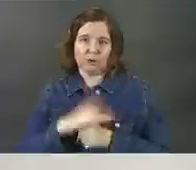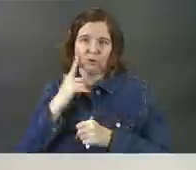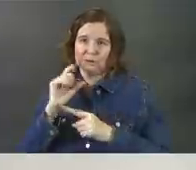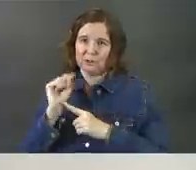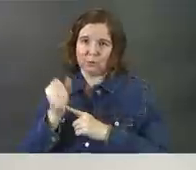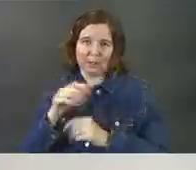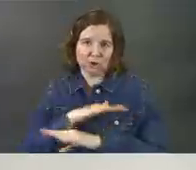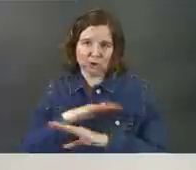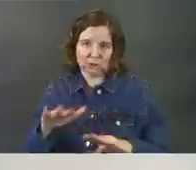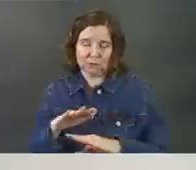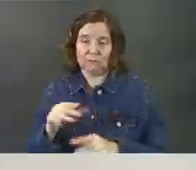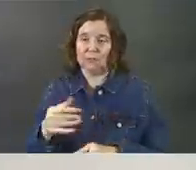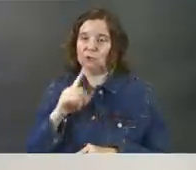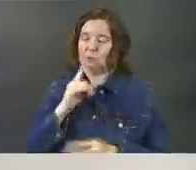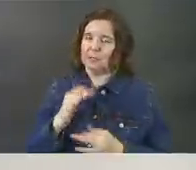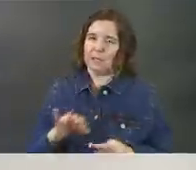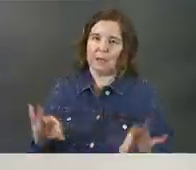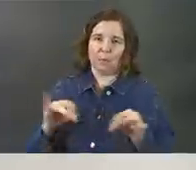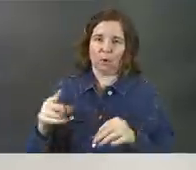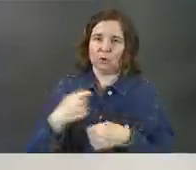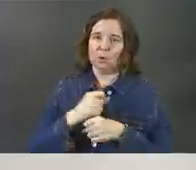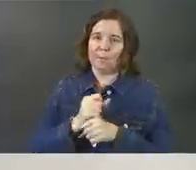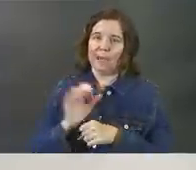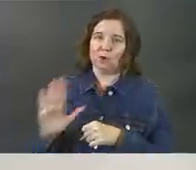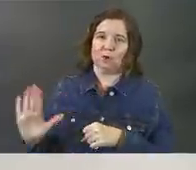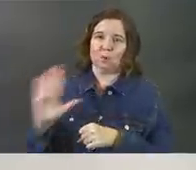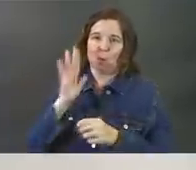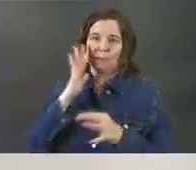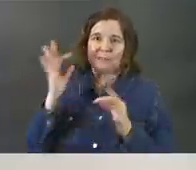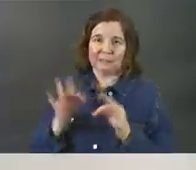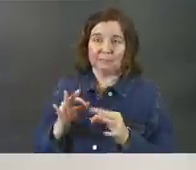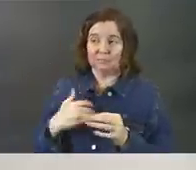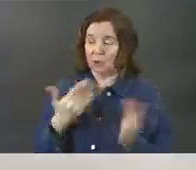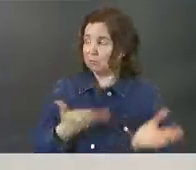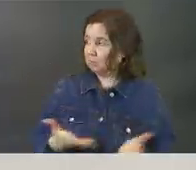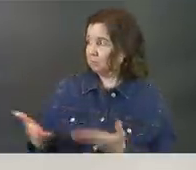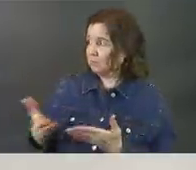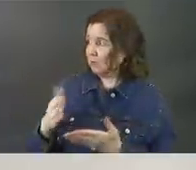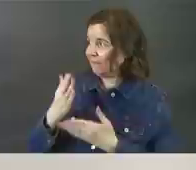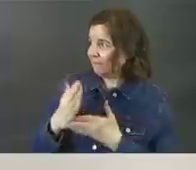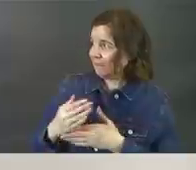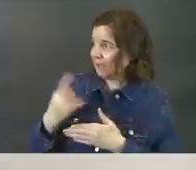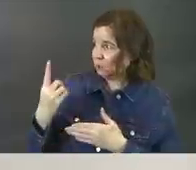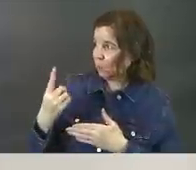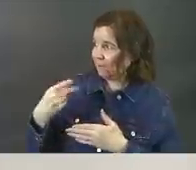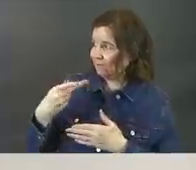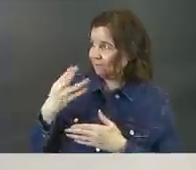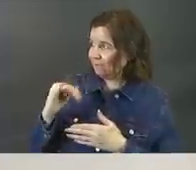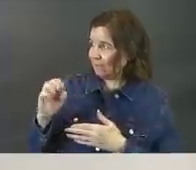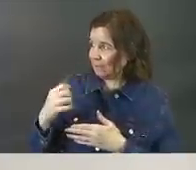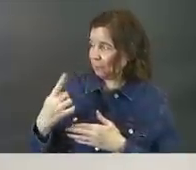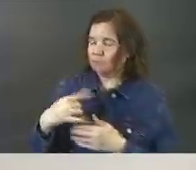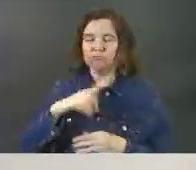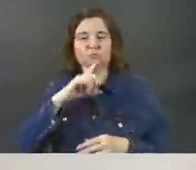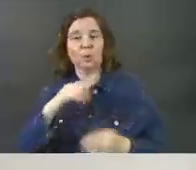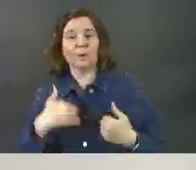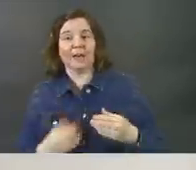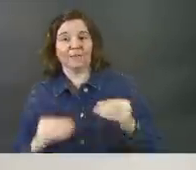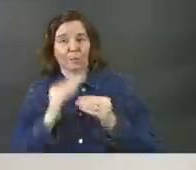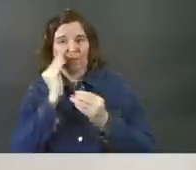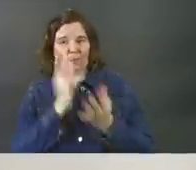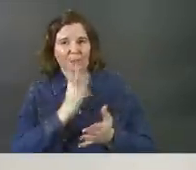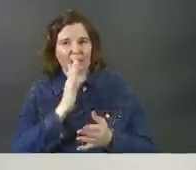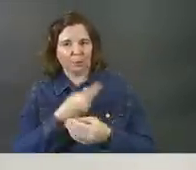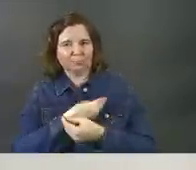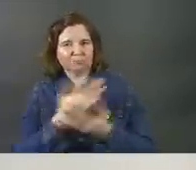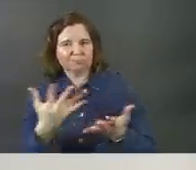this situation. It's super important that you guys make your decision. So you want to talk about the phase one of reopening? Absolutely. So we actually have more info that's